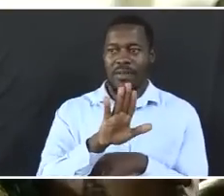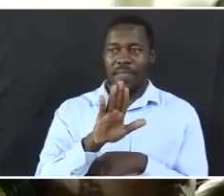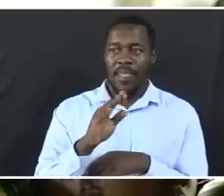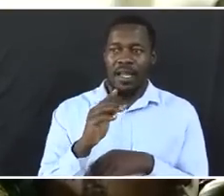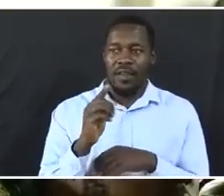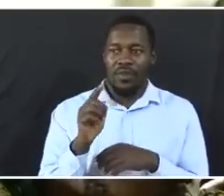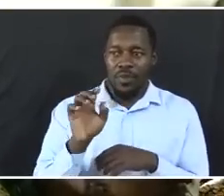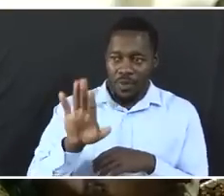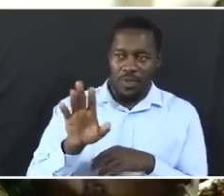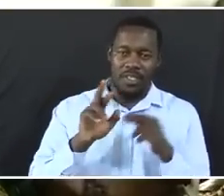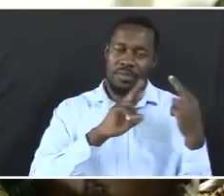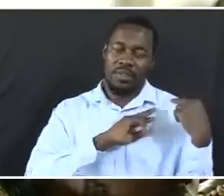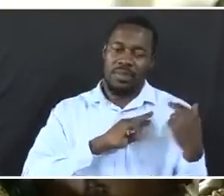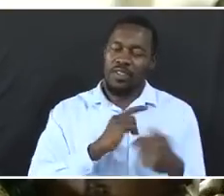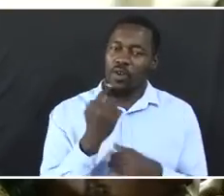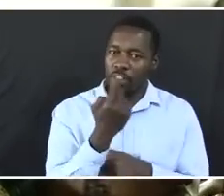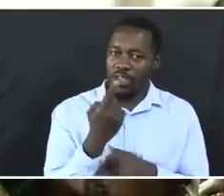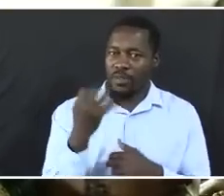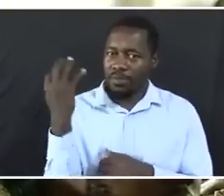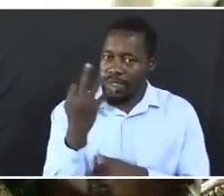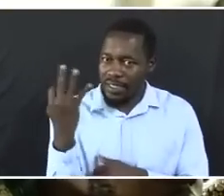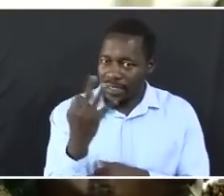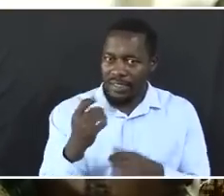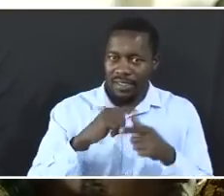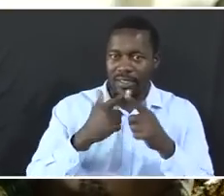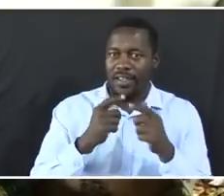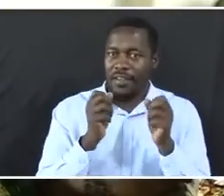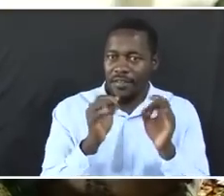I wanted to say, as a parent,